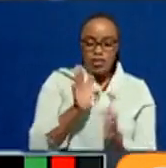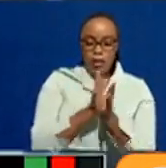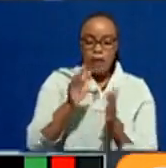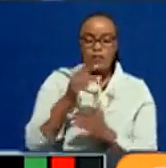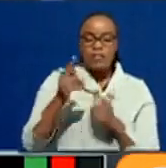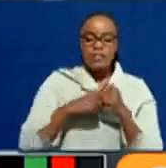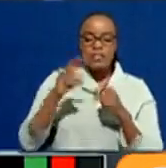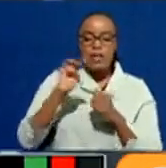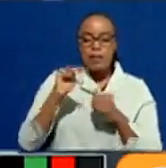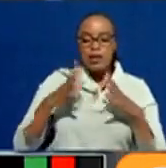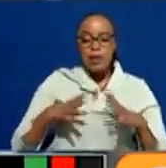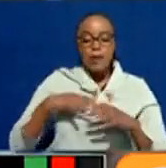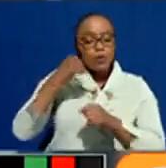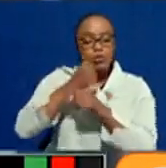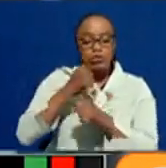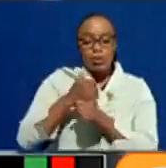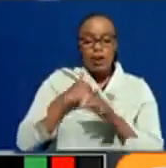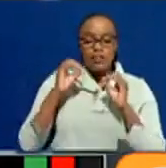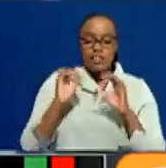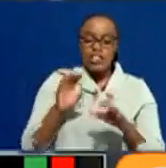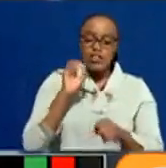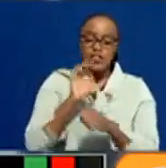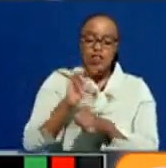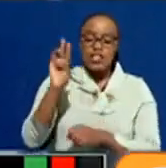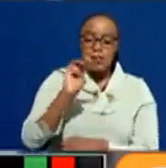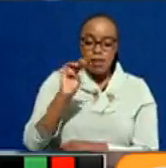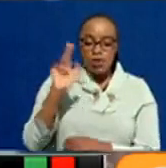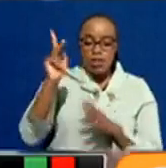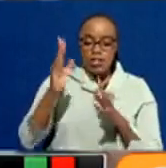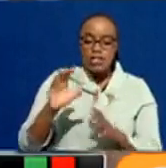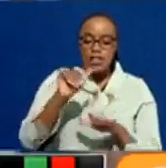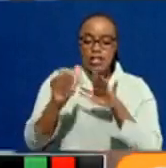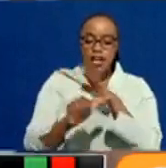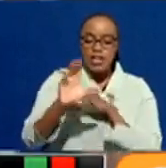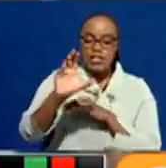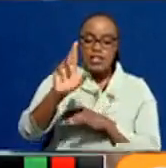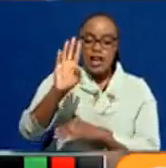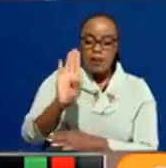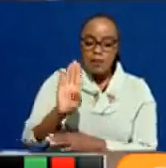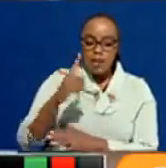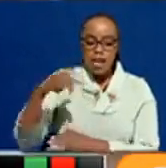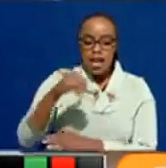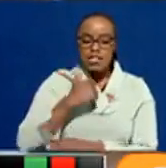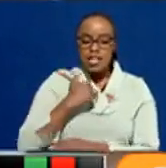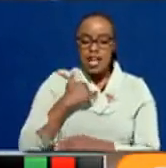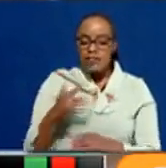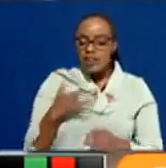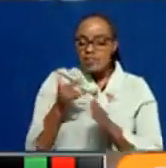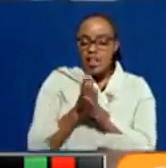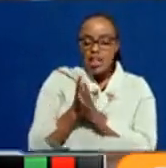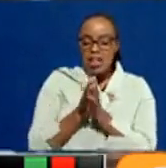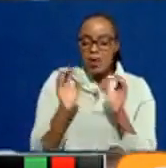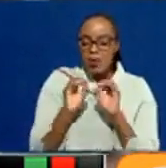6 million Kenyans have no employment. 14 million Kenyans are in CRB. We have a demoralized public